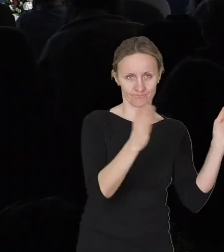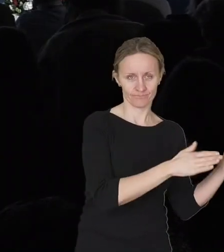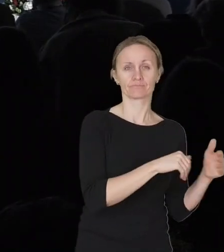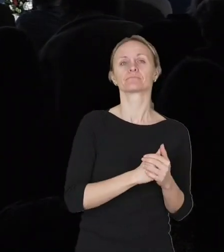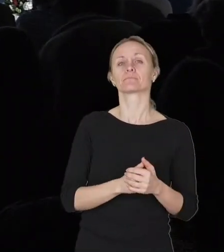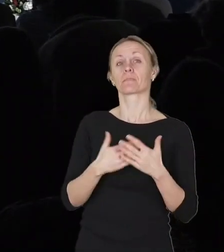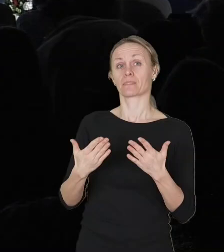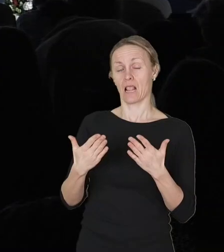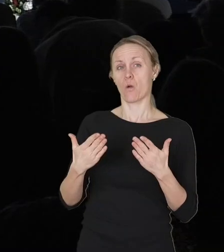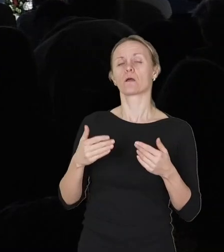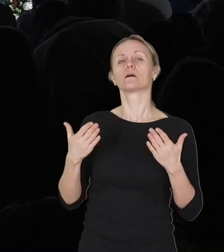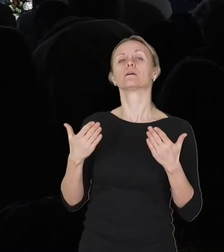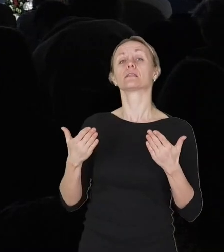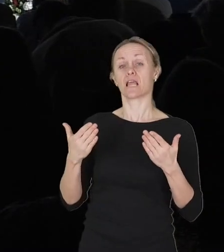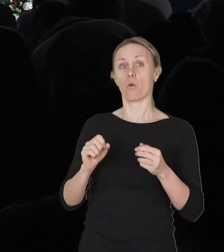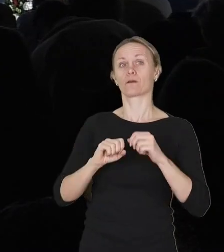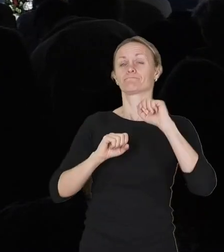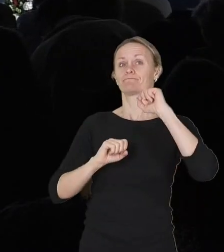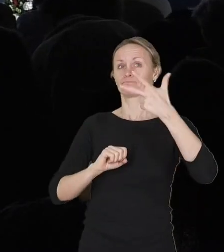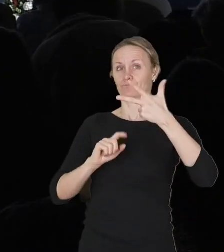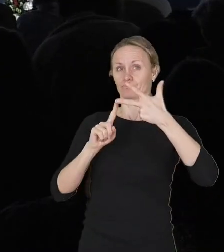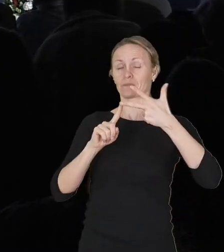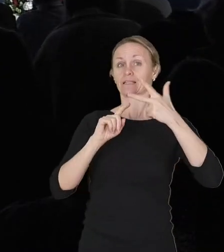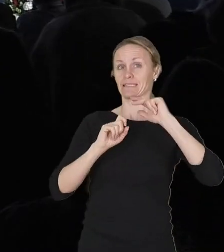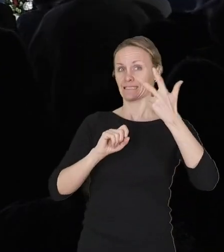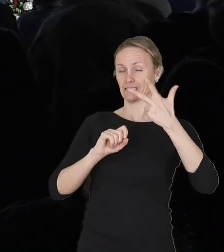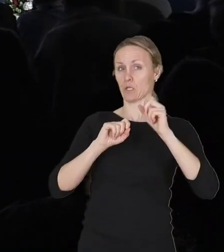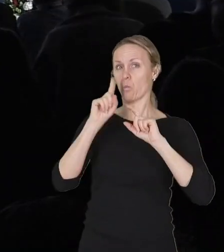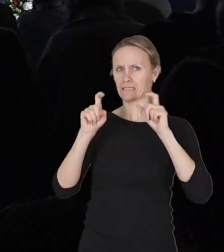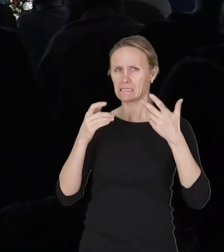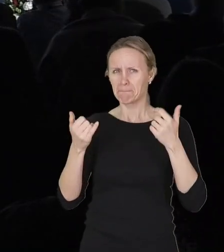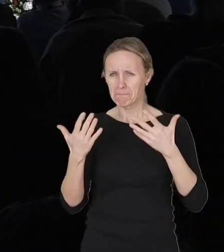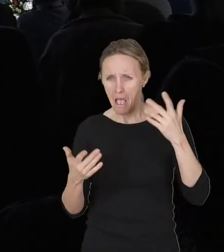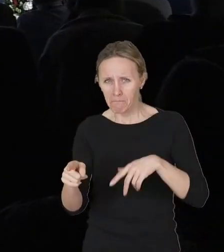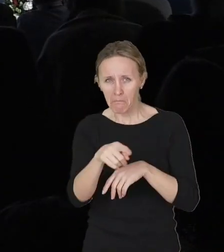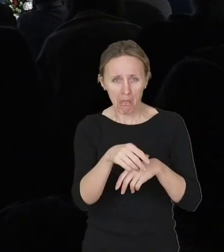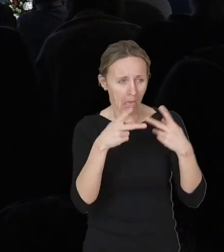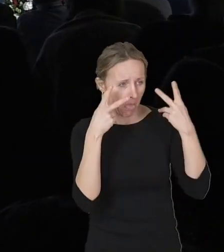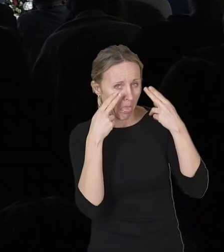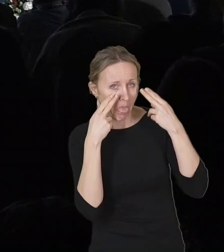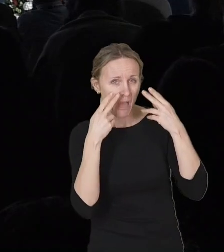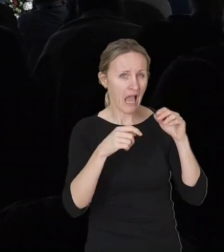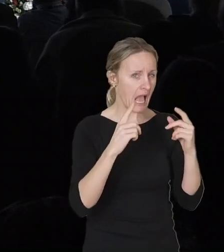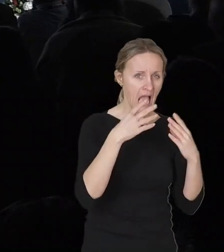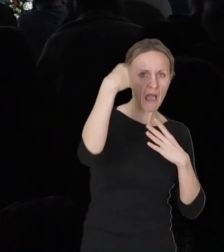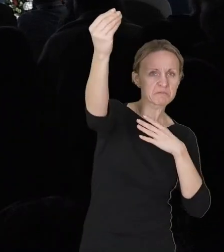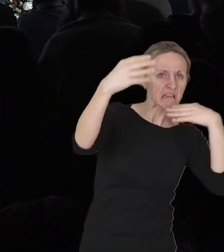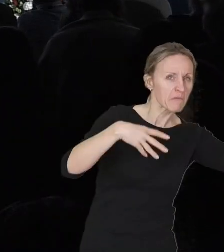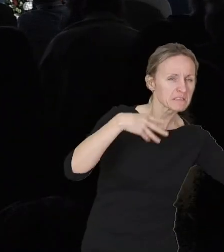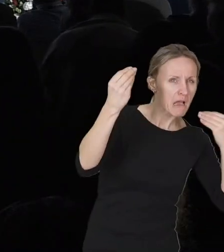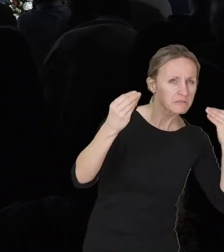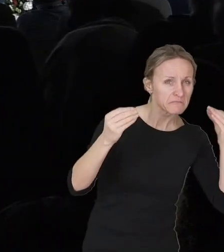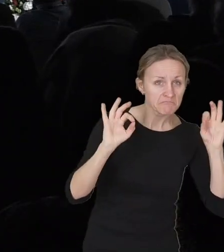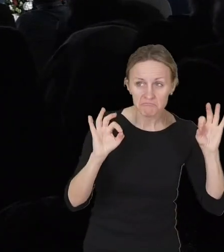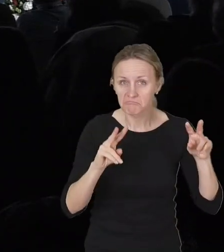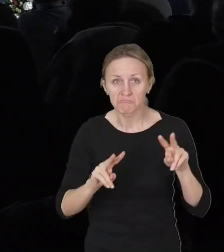the room. So maybe that's a good moment to show up and pose the question on the screen. If there is anybody in the room who